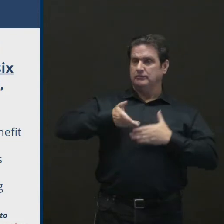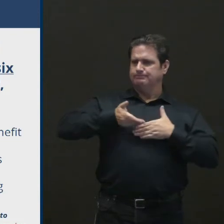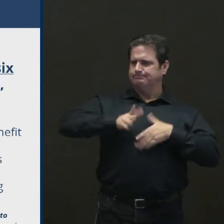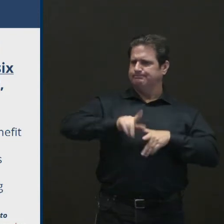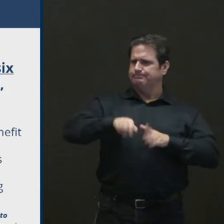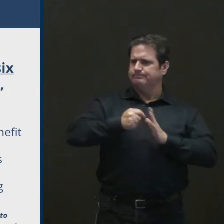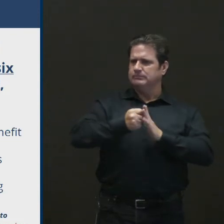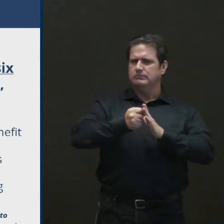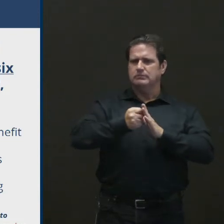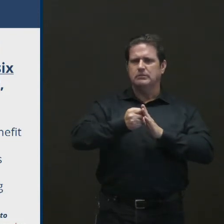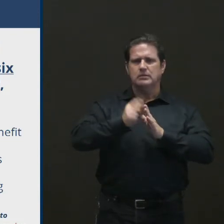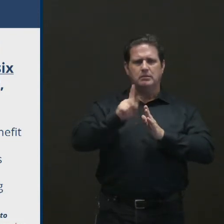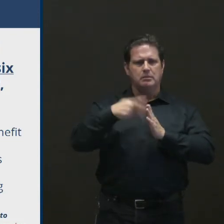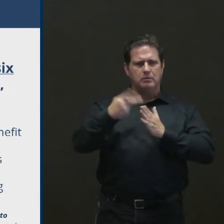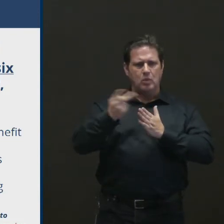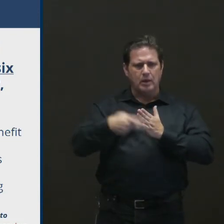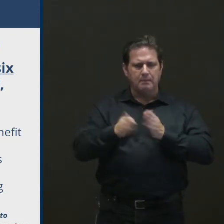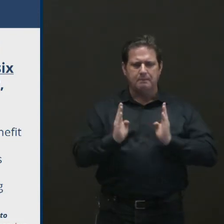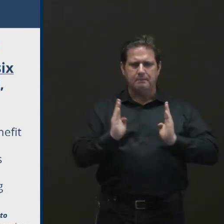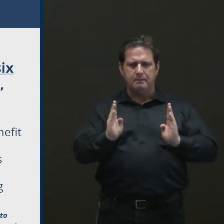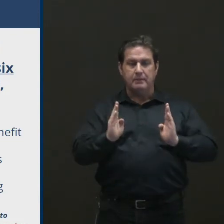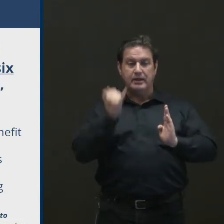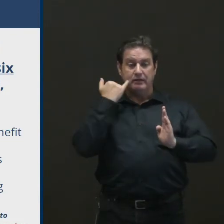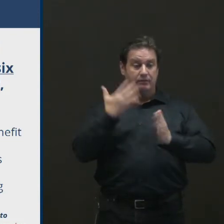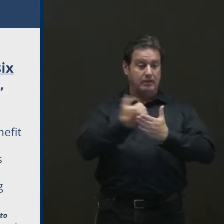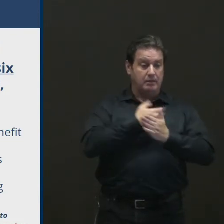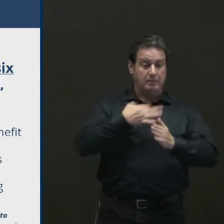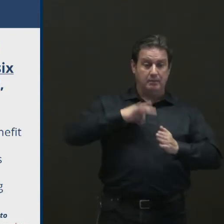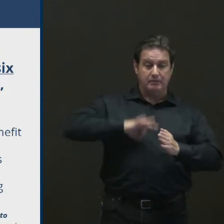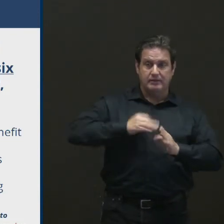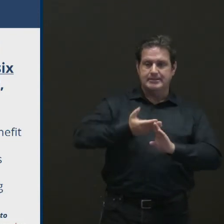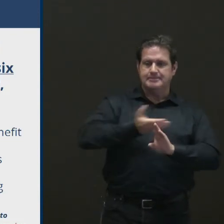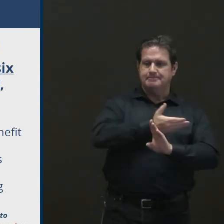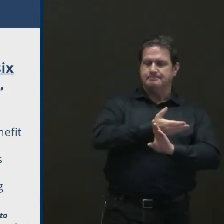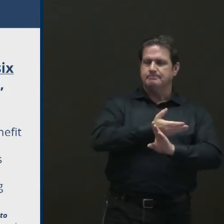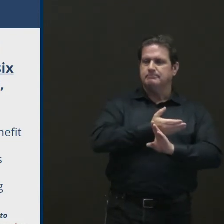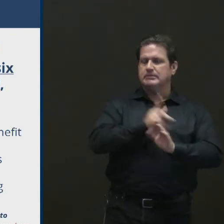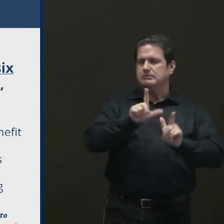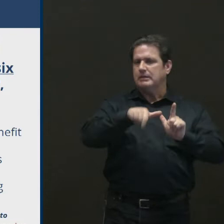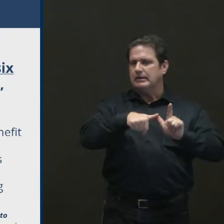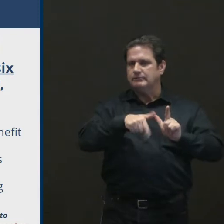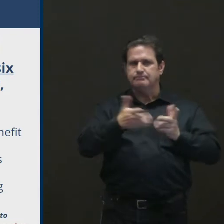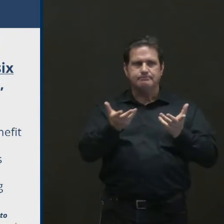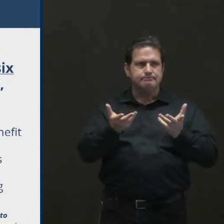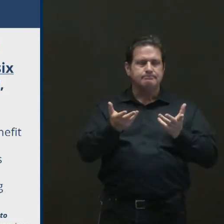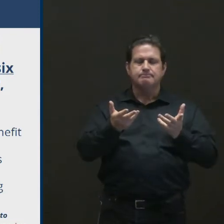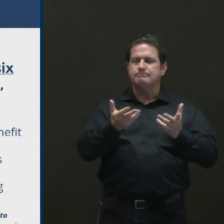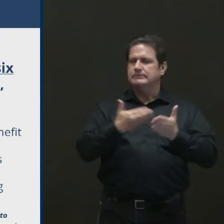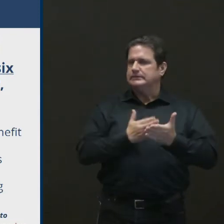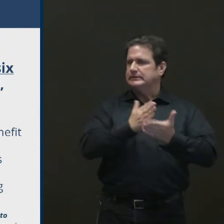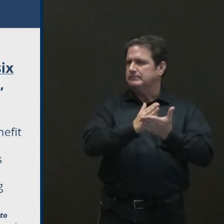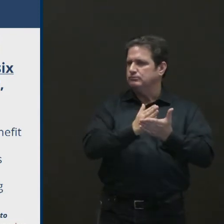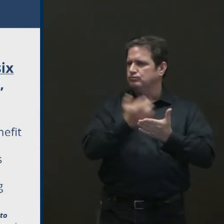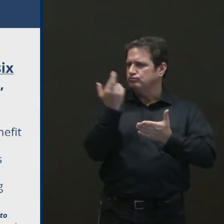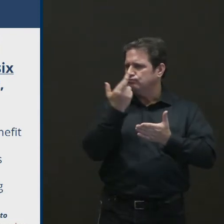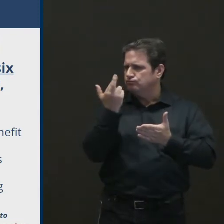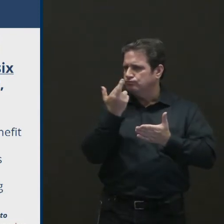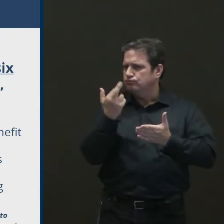of the program. So if you collected benefits and your benefits expired or stopped for whatever